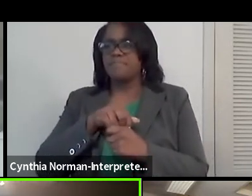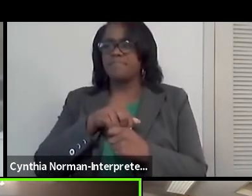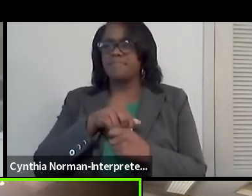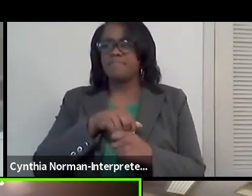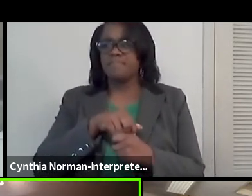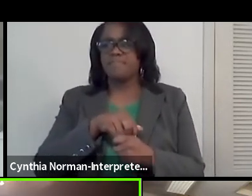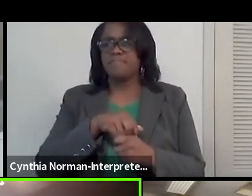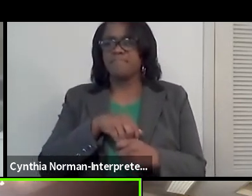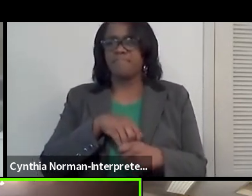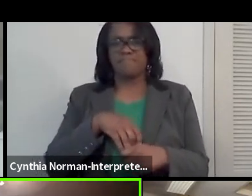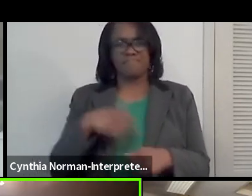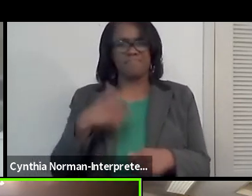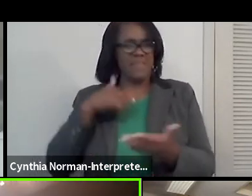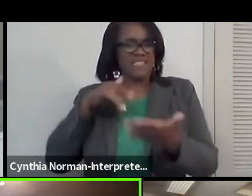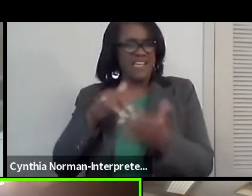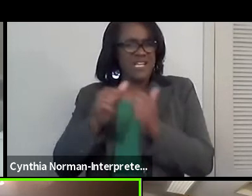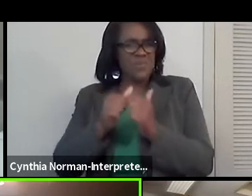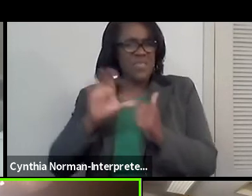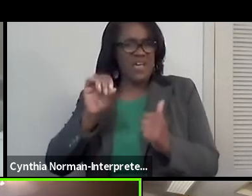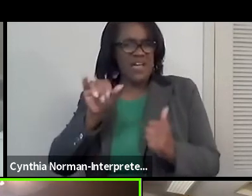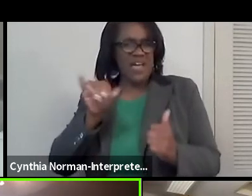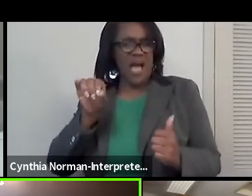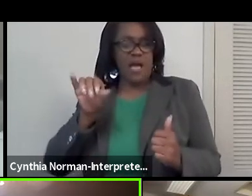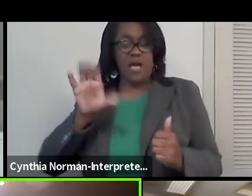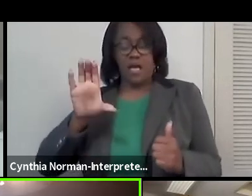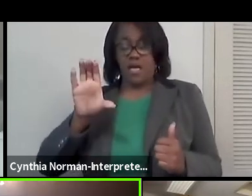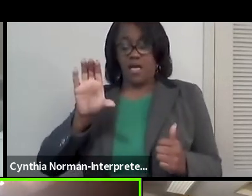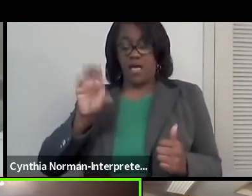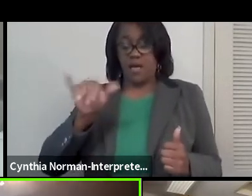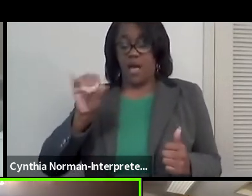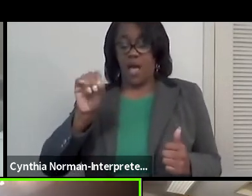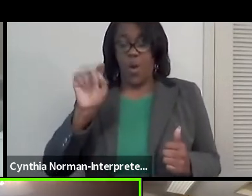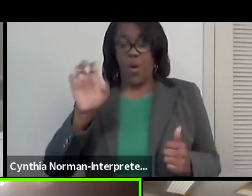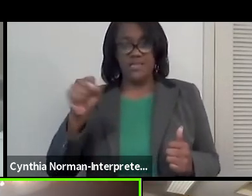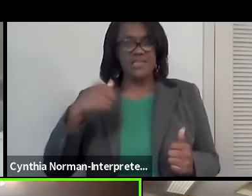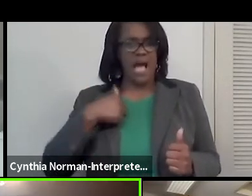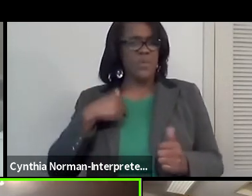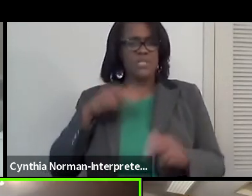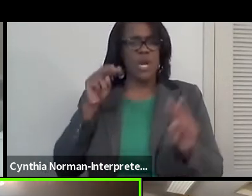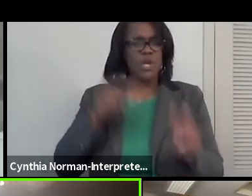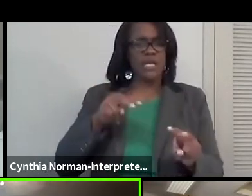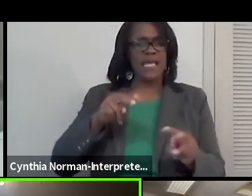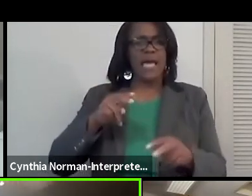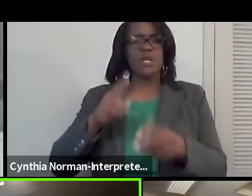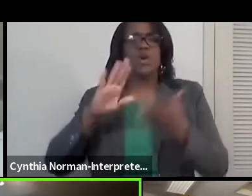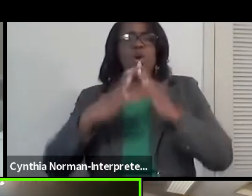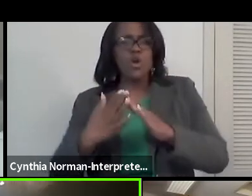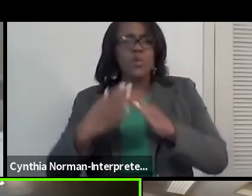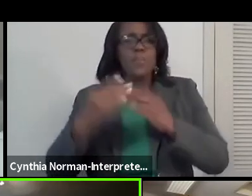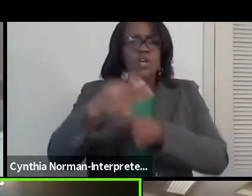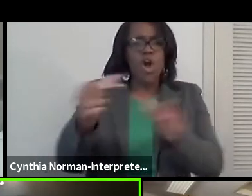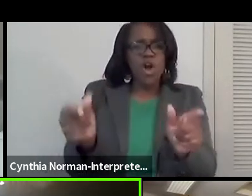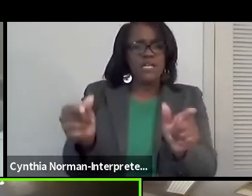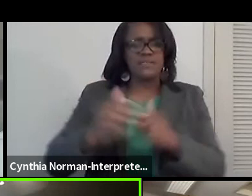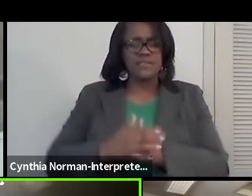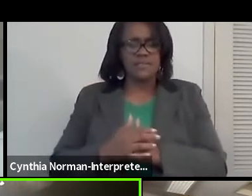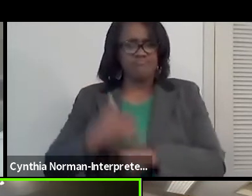my studies with coyotes, because originally I was looking at urban gardens because I was looking at